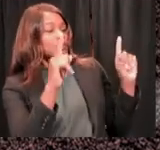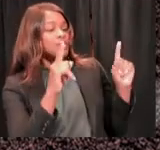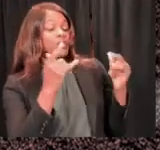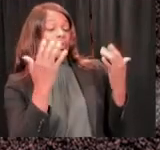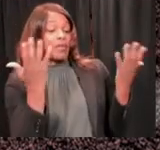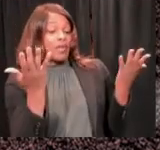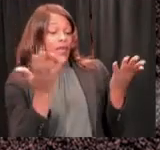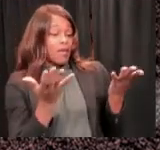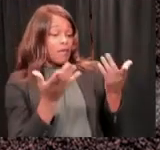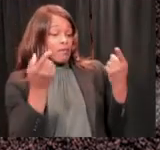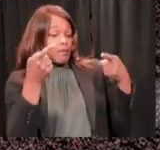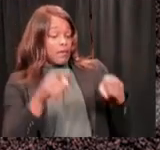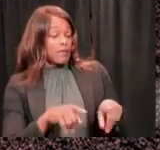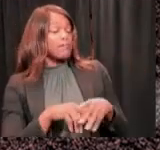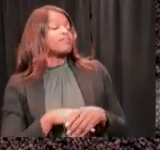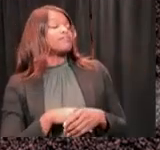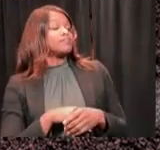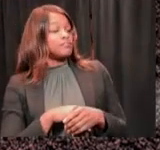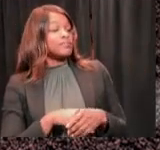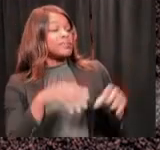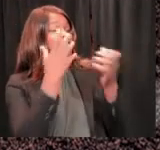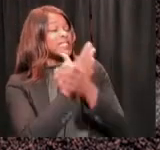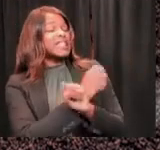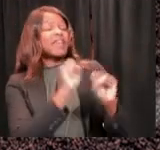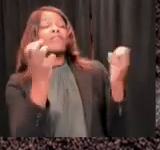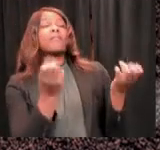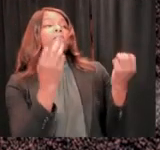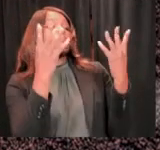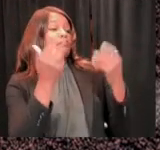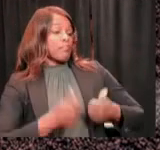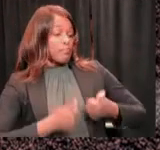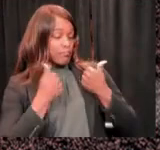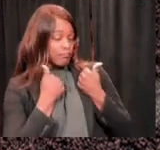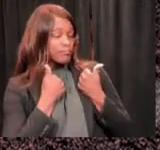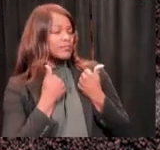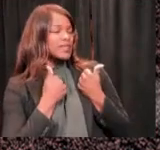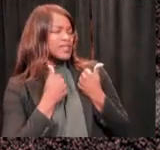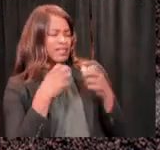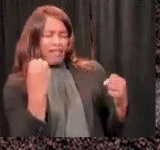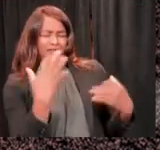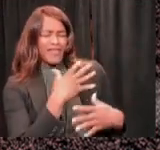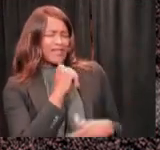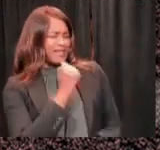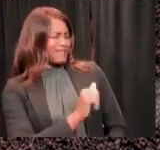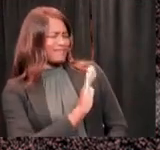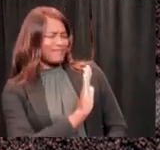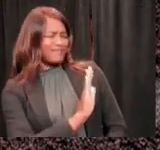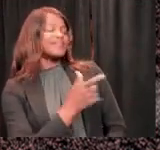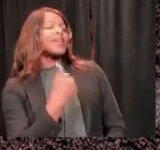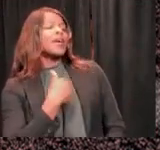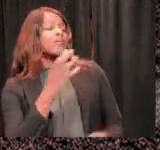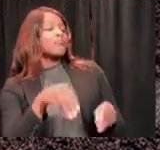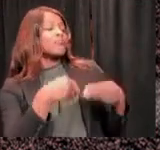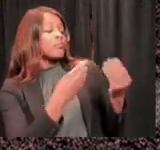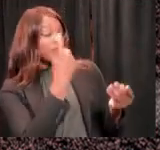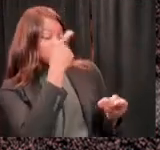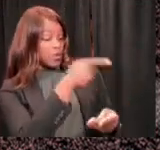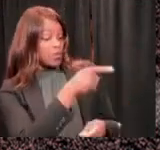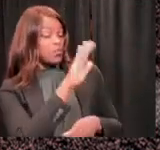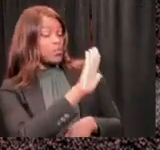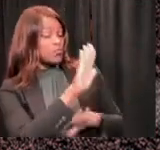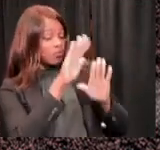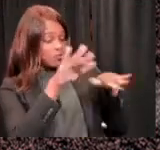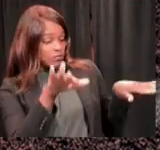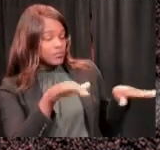is now being done, the saving of many lives. So then, don't be afraid. I will provide for you and your